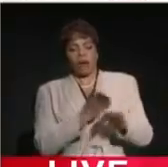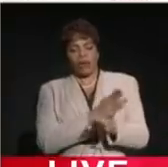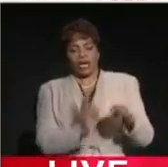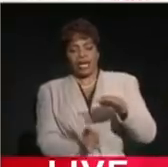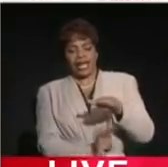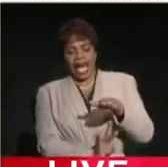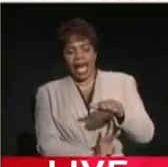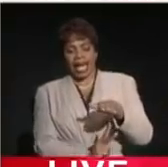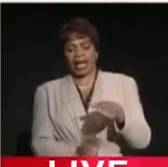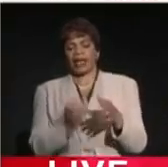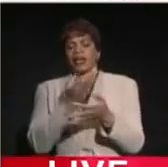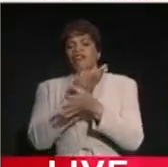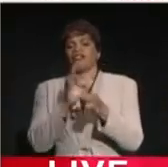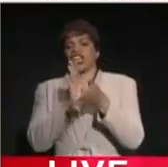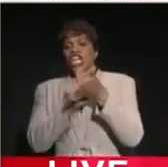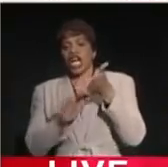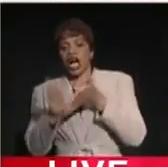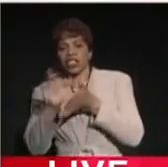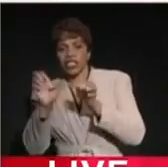college education,